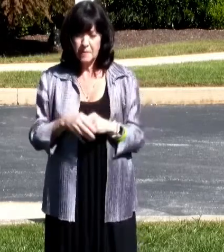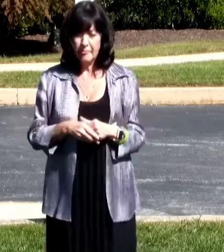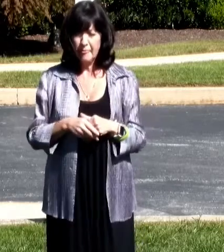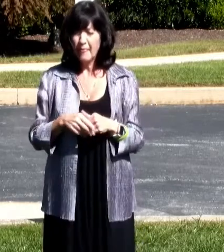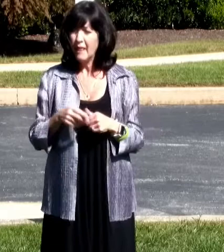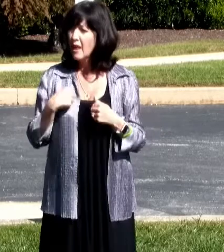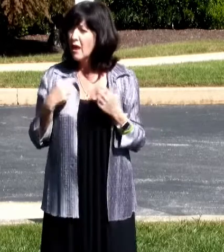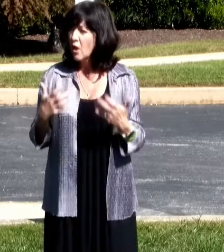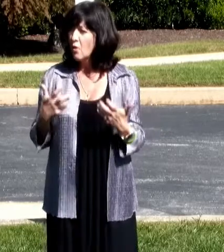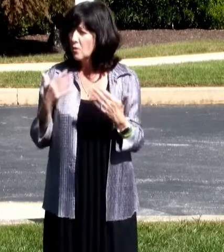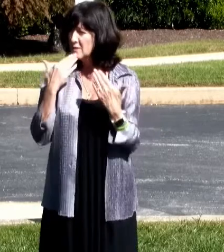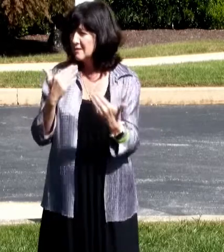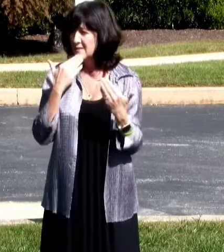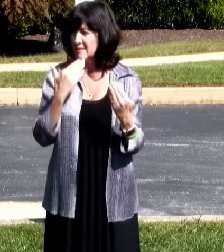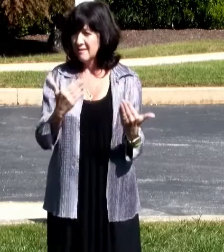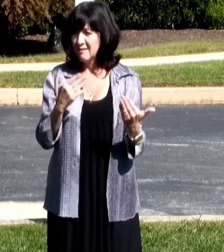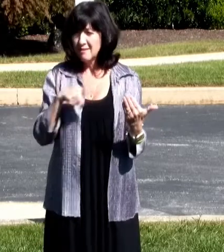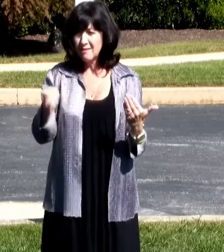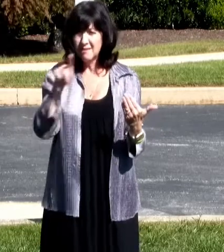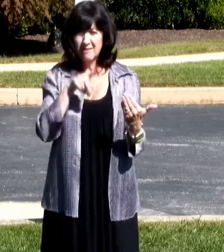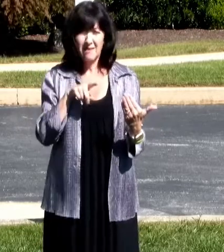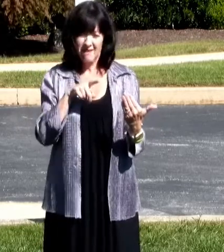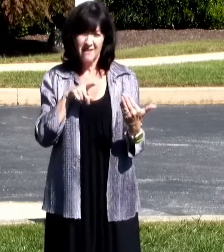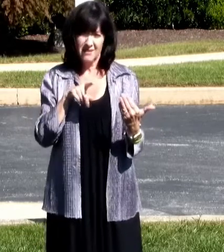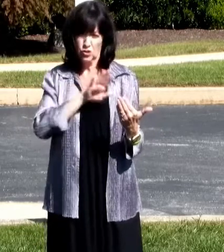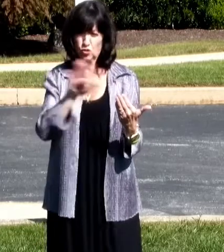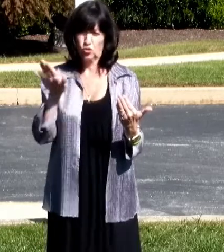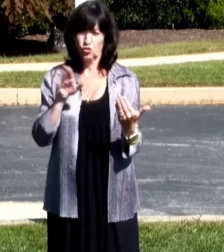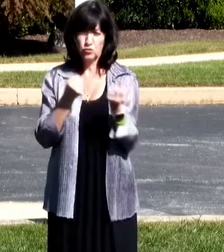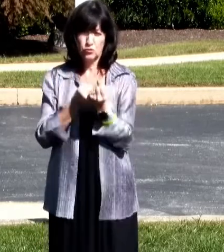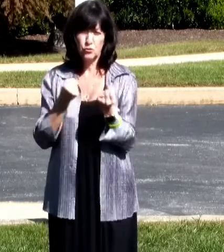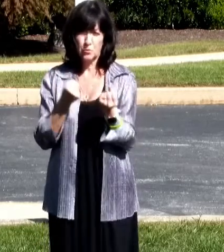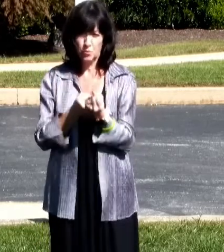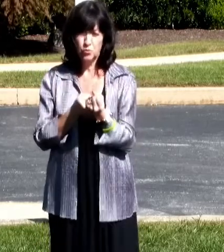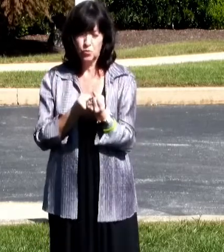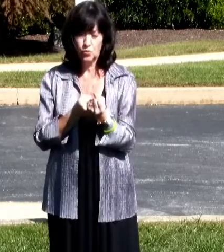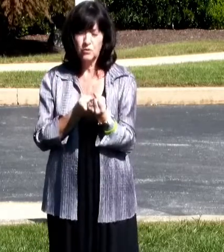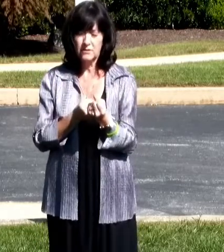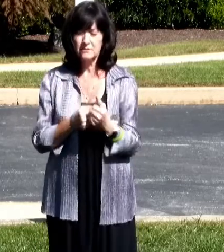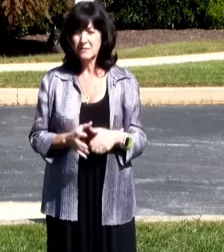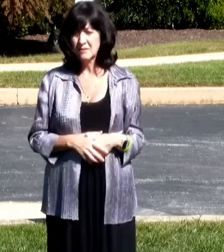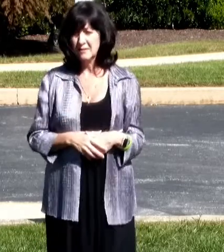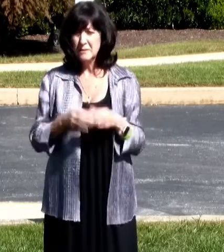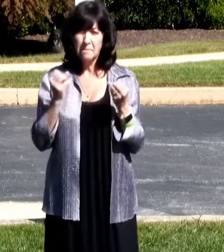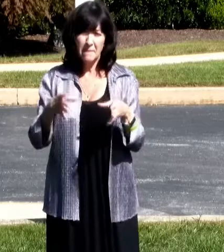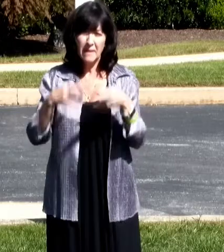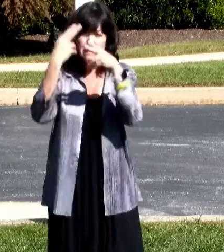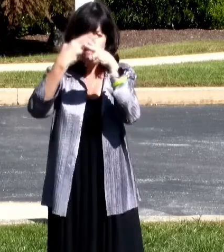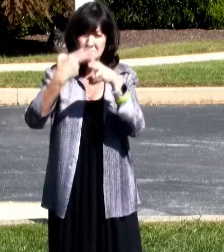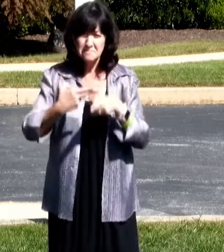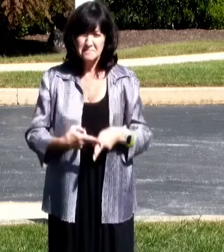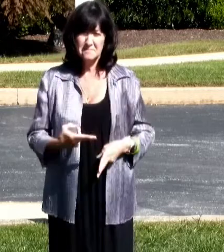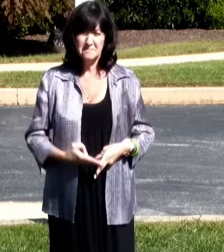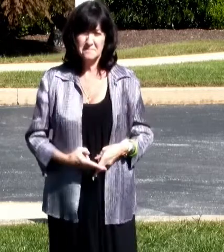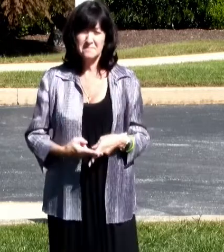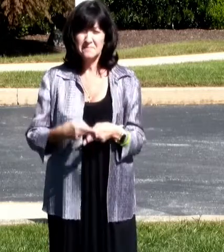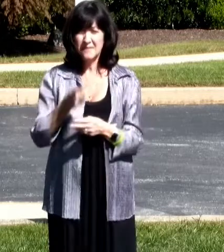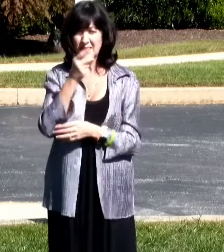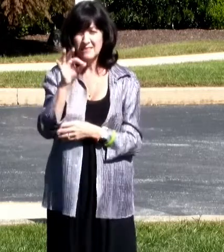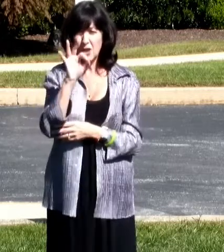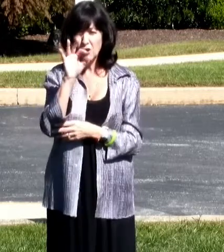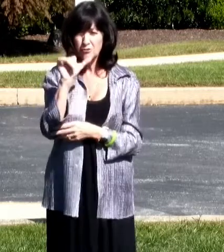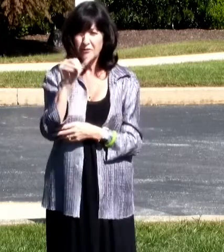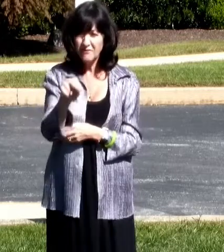brief now in thanking those without whose support we wouldn't be here today, and in no particular order. Dr. Nancy Phan is